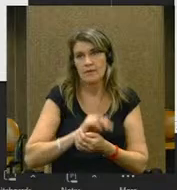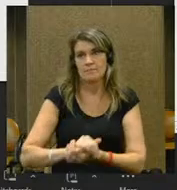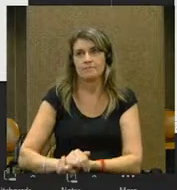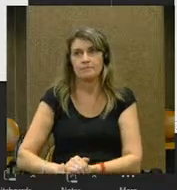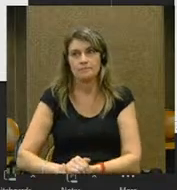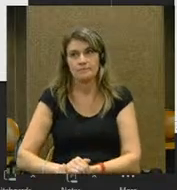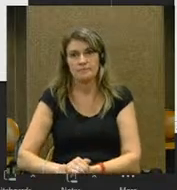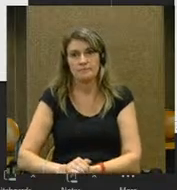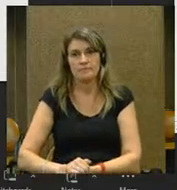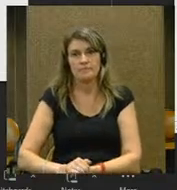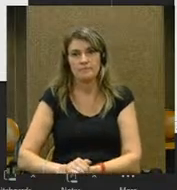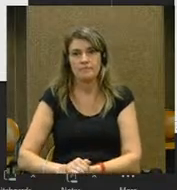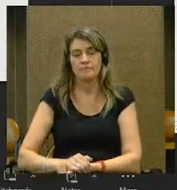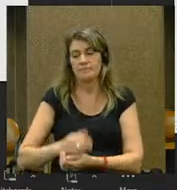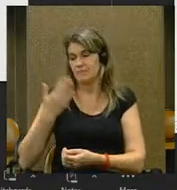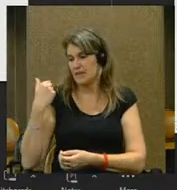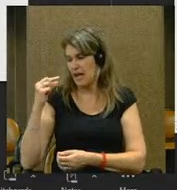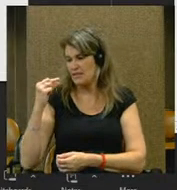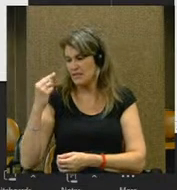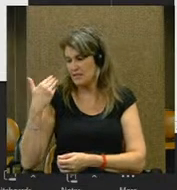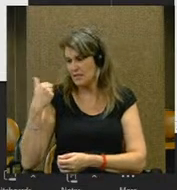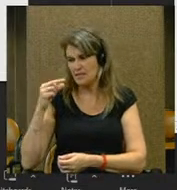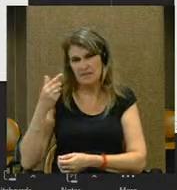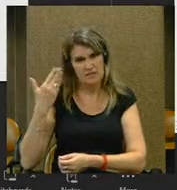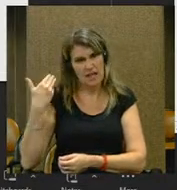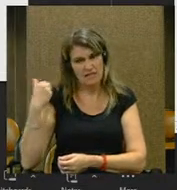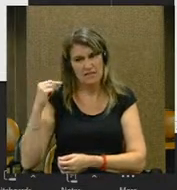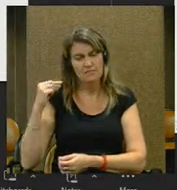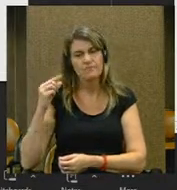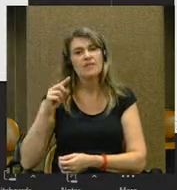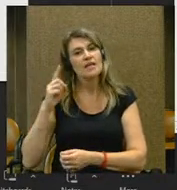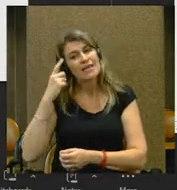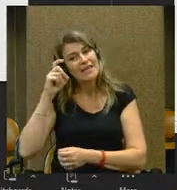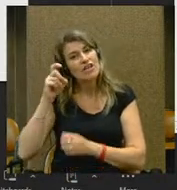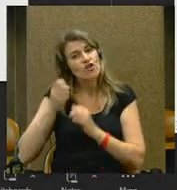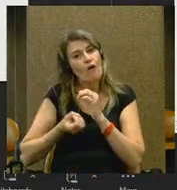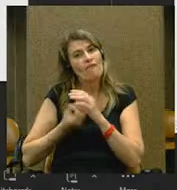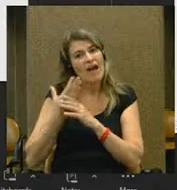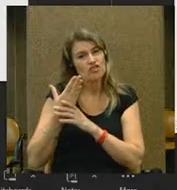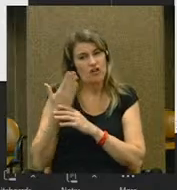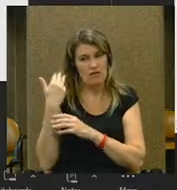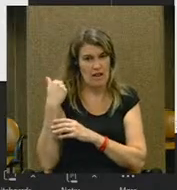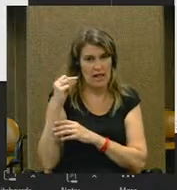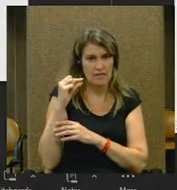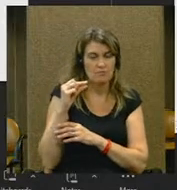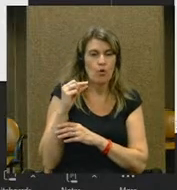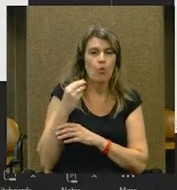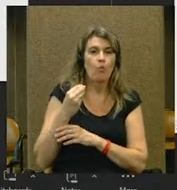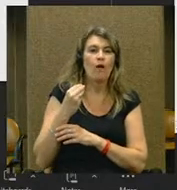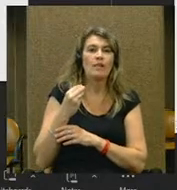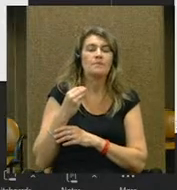recent innovation that we've introduced is what we call prescribed safer